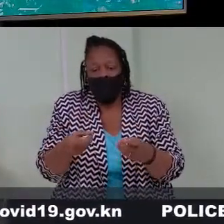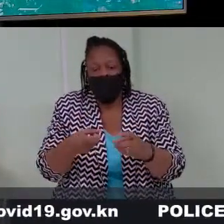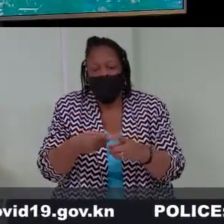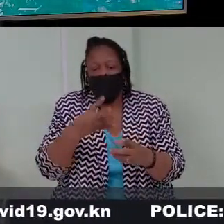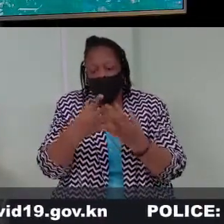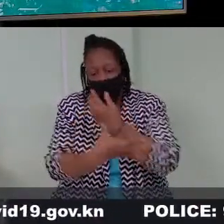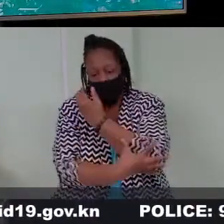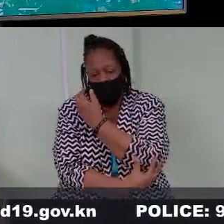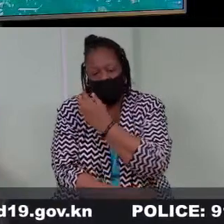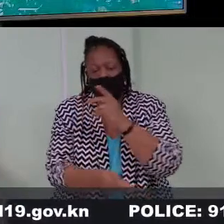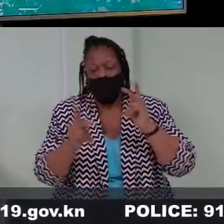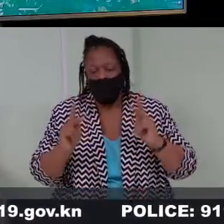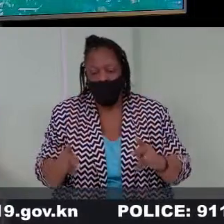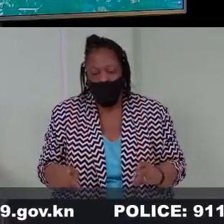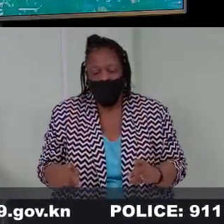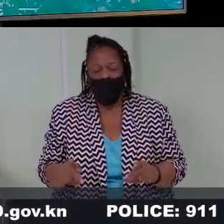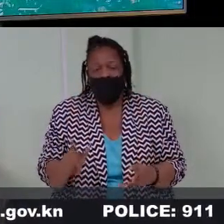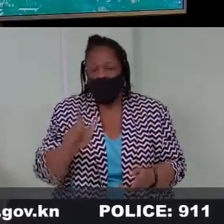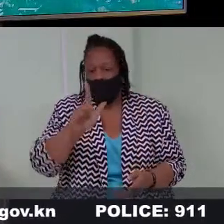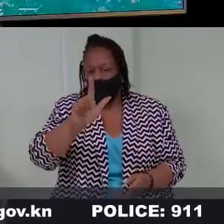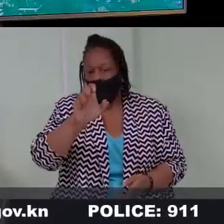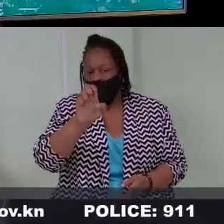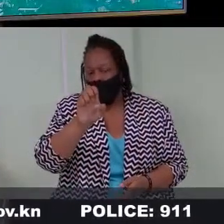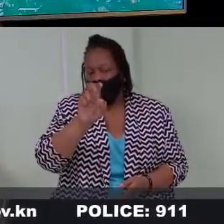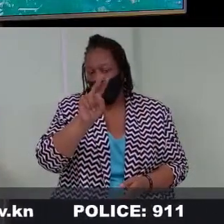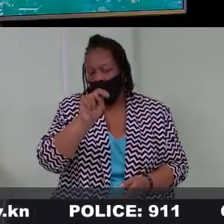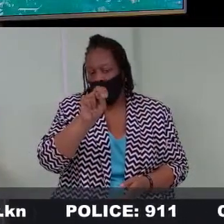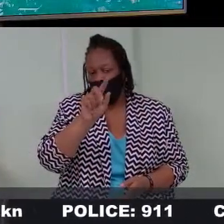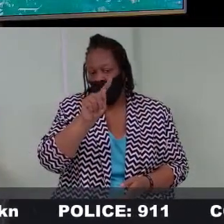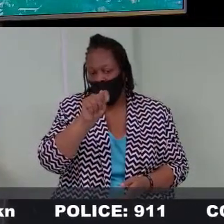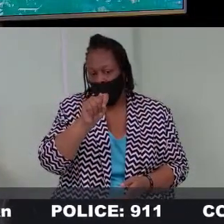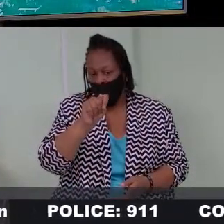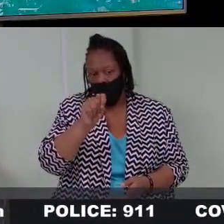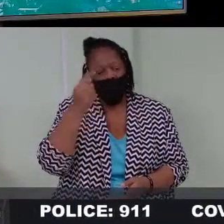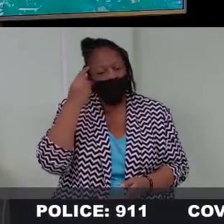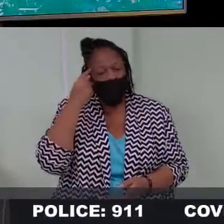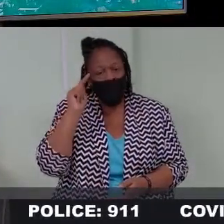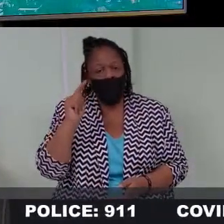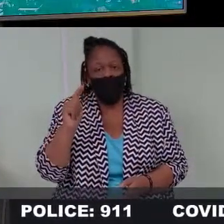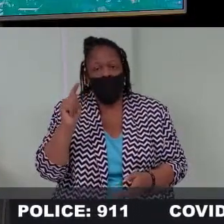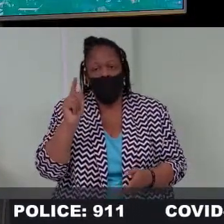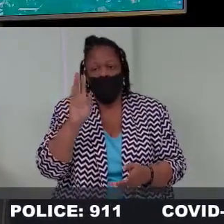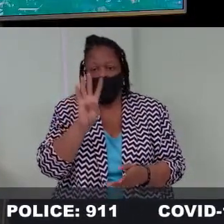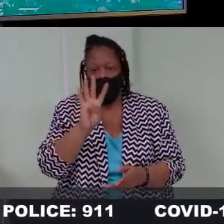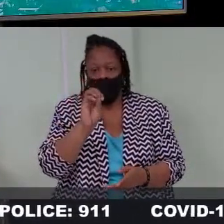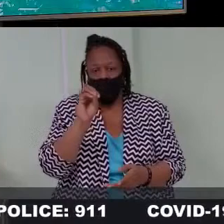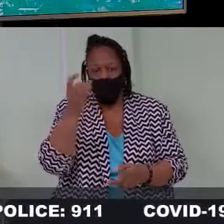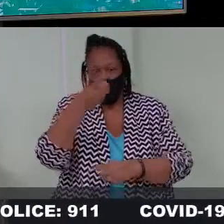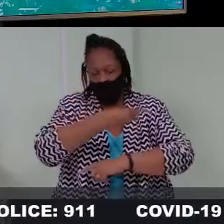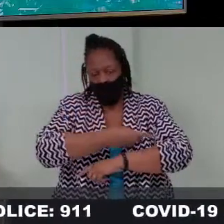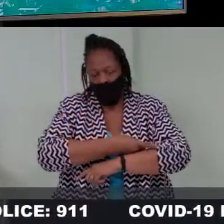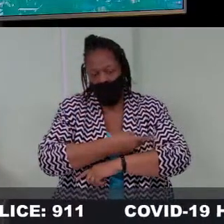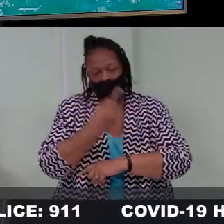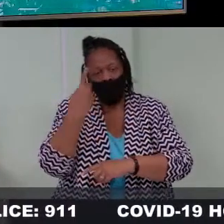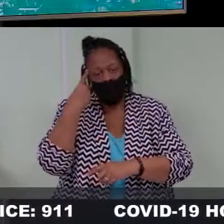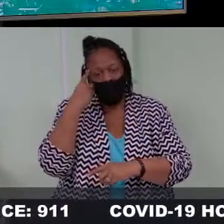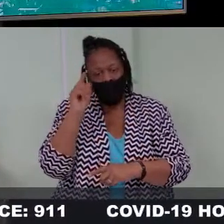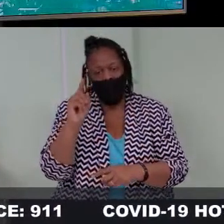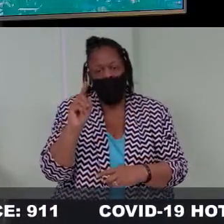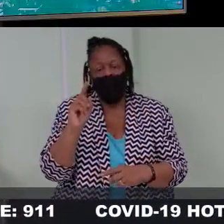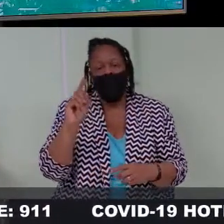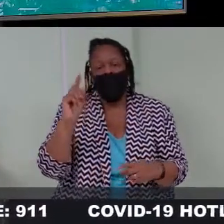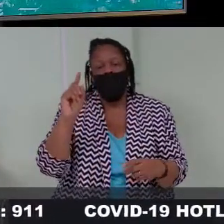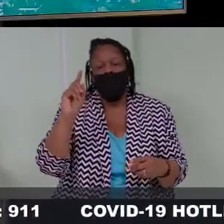is a period when we can reflect on what has been taking place globally with